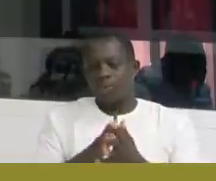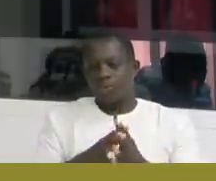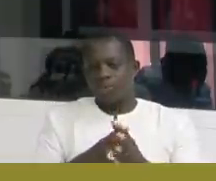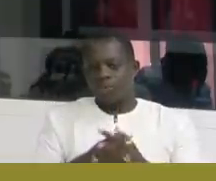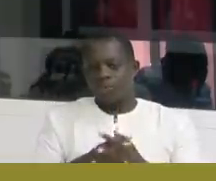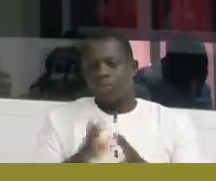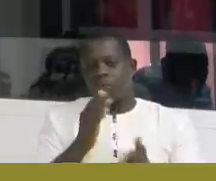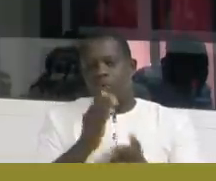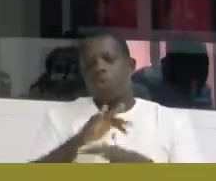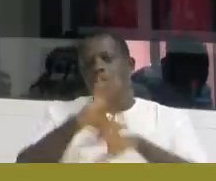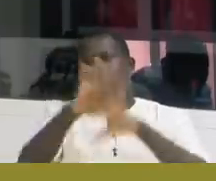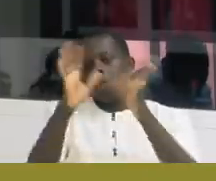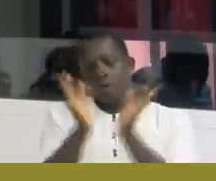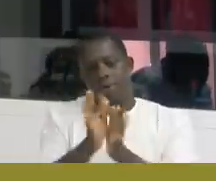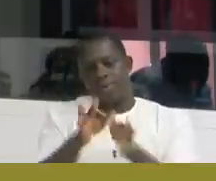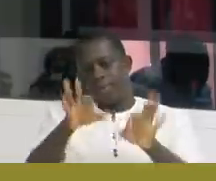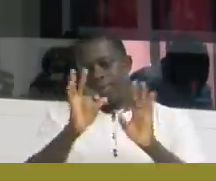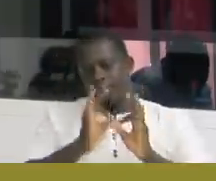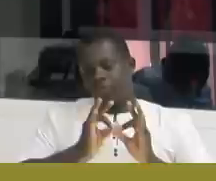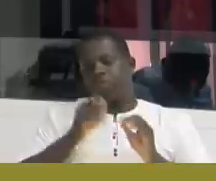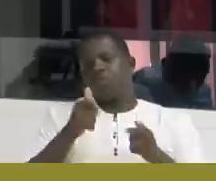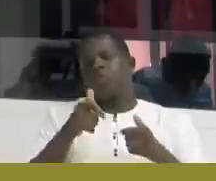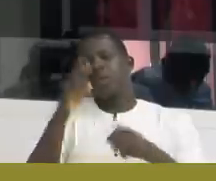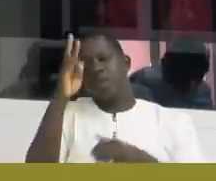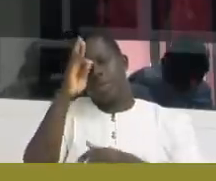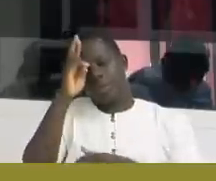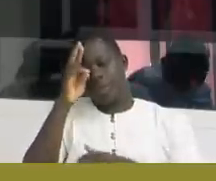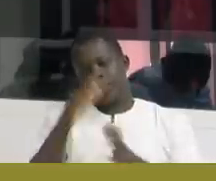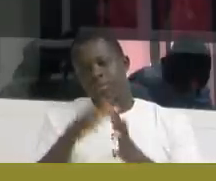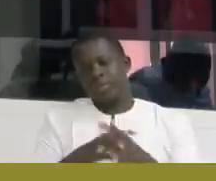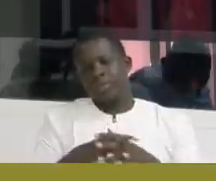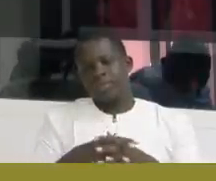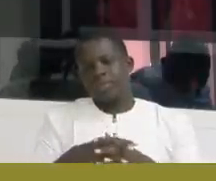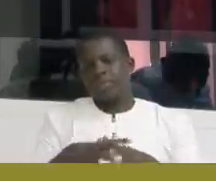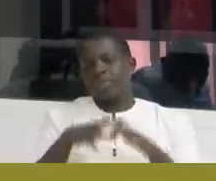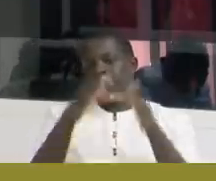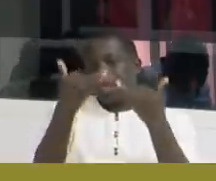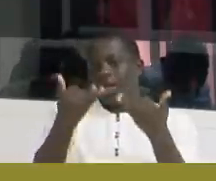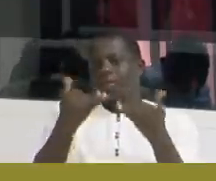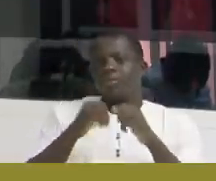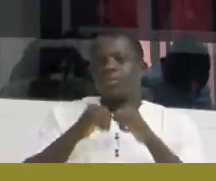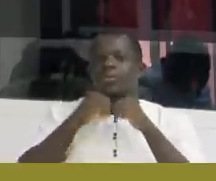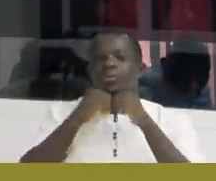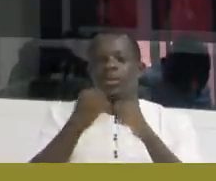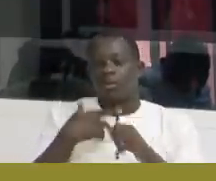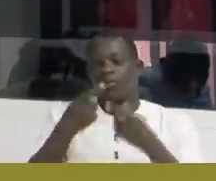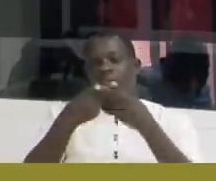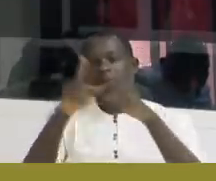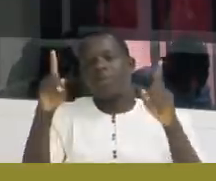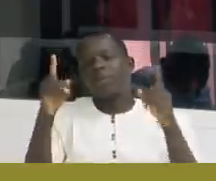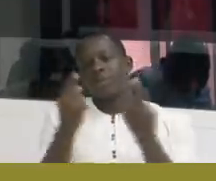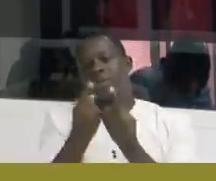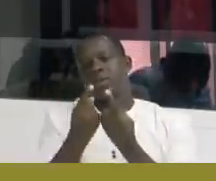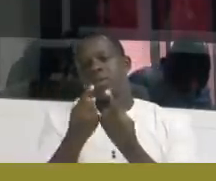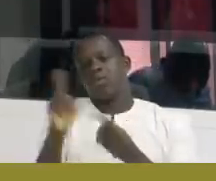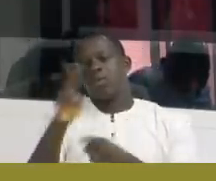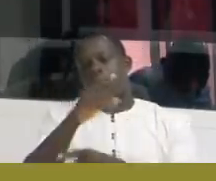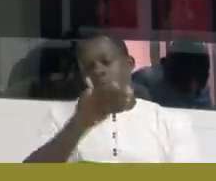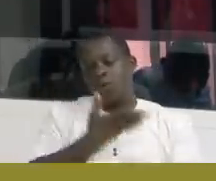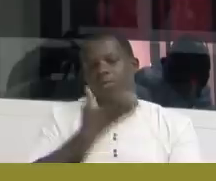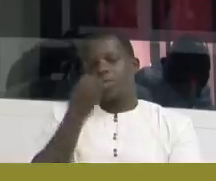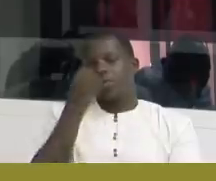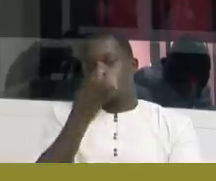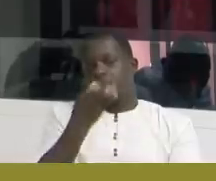were retrieved, and for good reason. Well, Sana has a different take on it. And this is what he had to